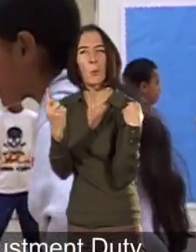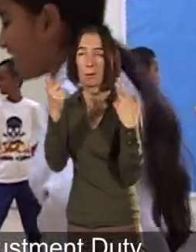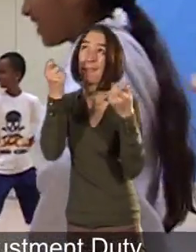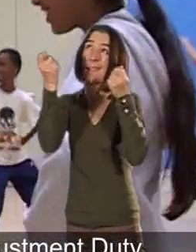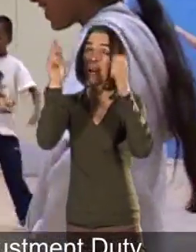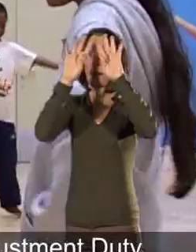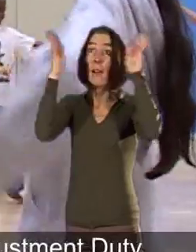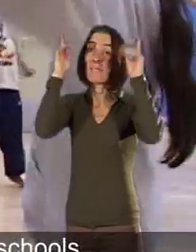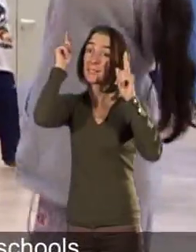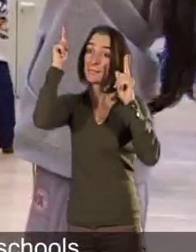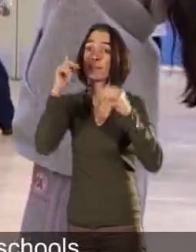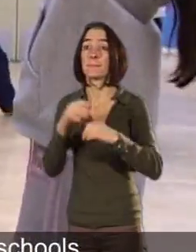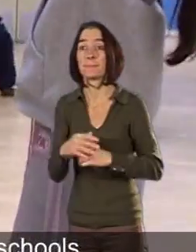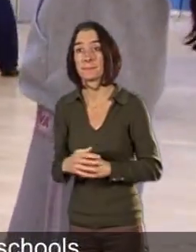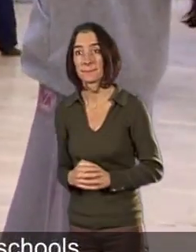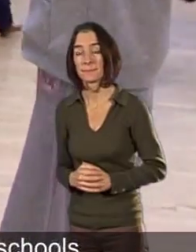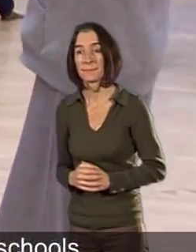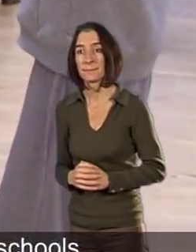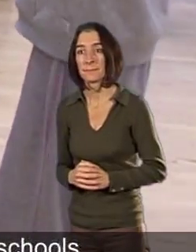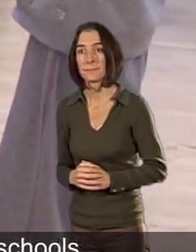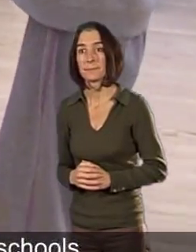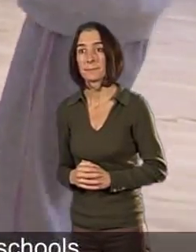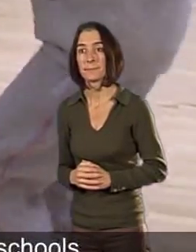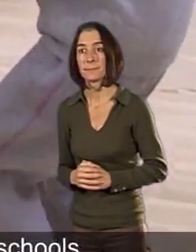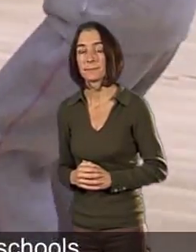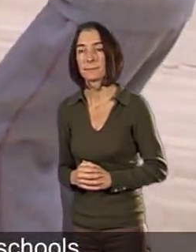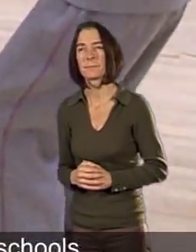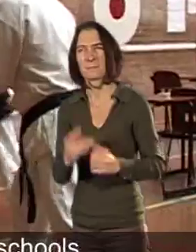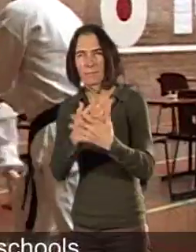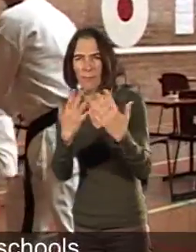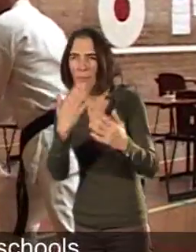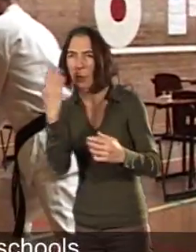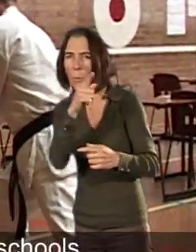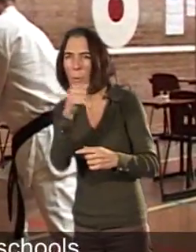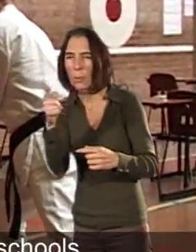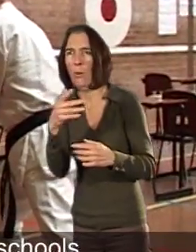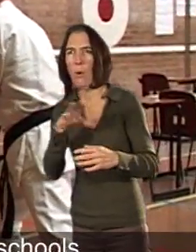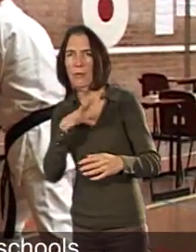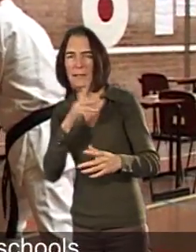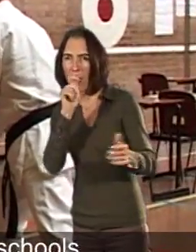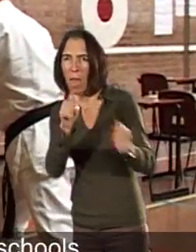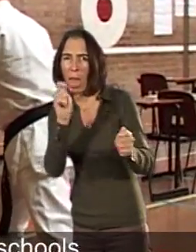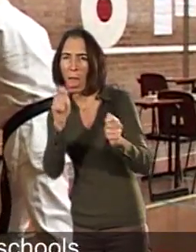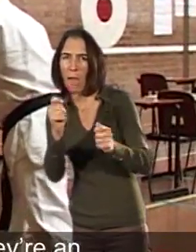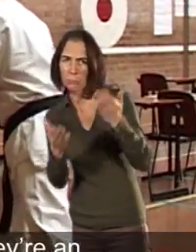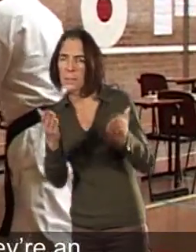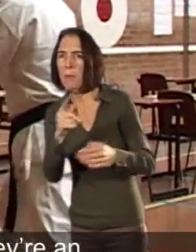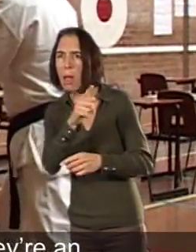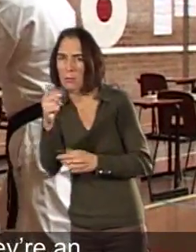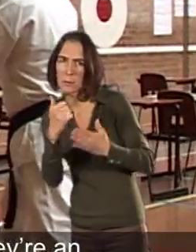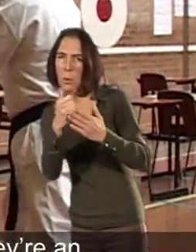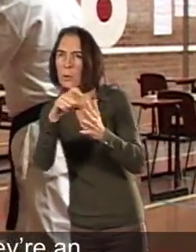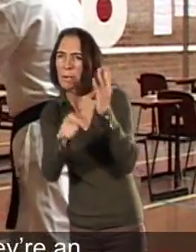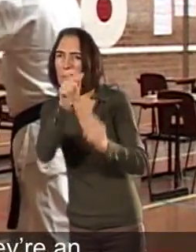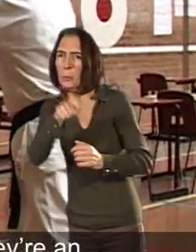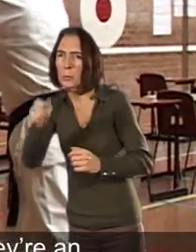but ultimately the governors are the responsible body in maintained schools. Many schools already make reasonable adjustments to support